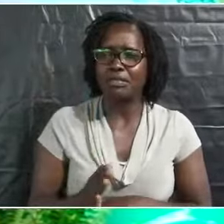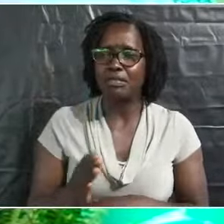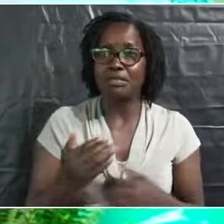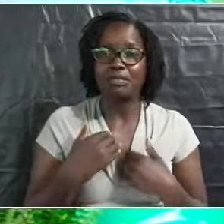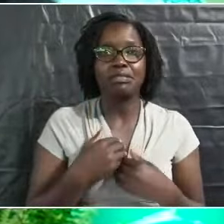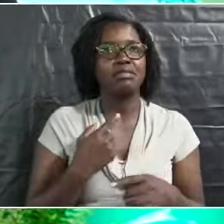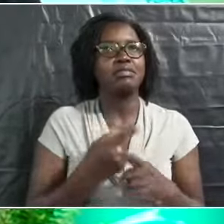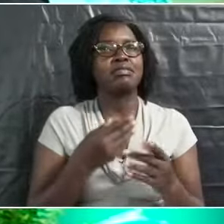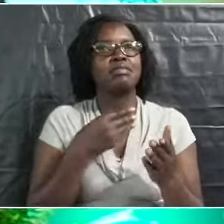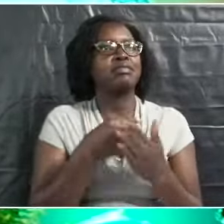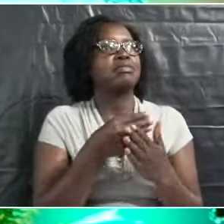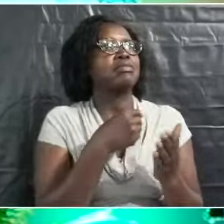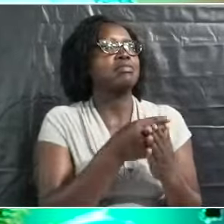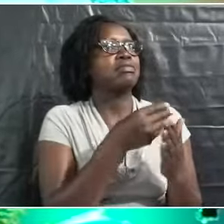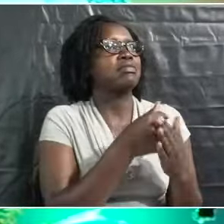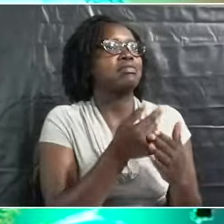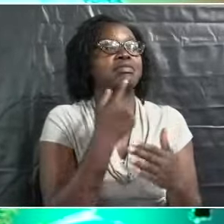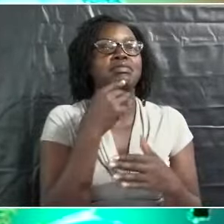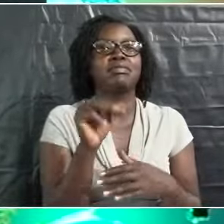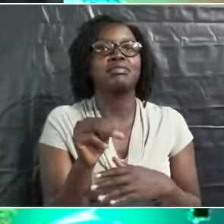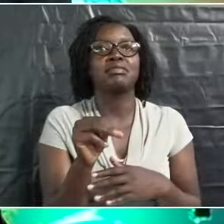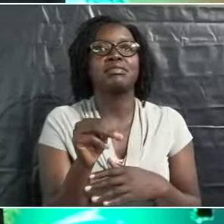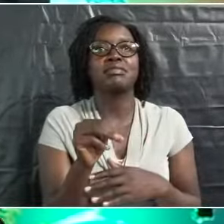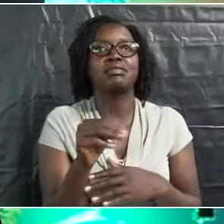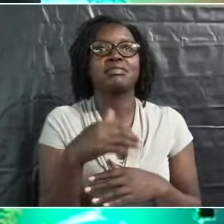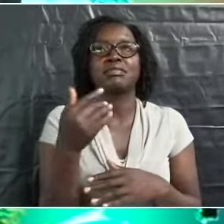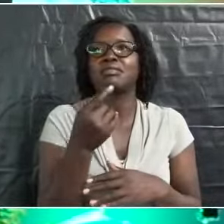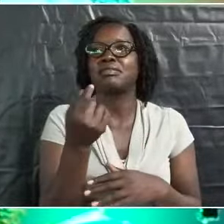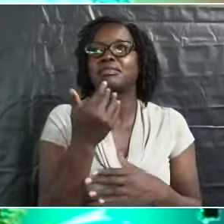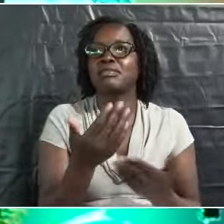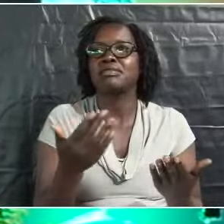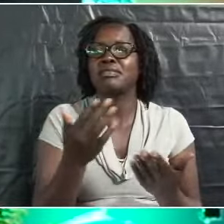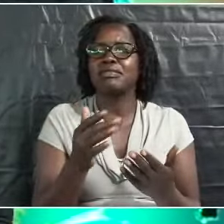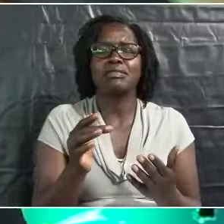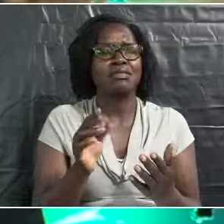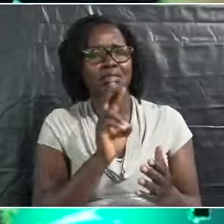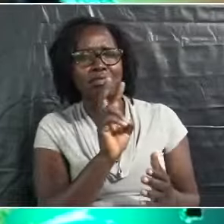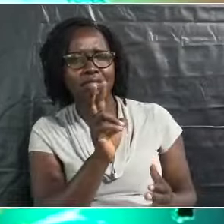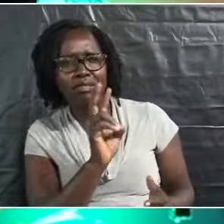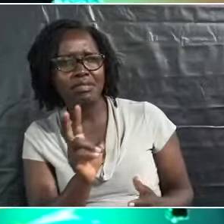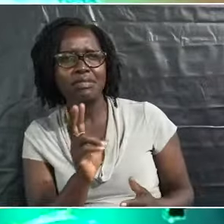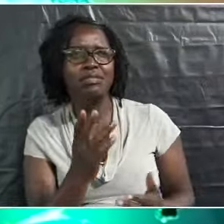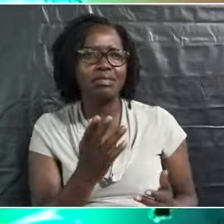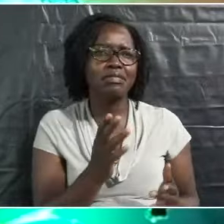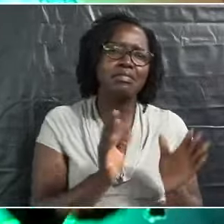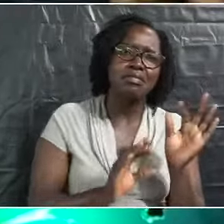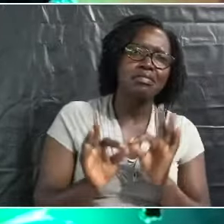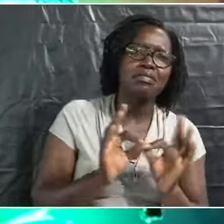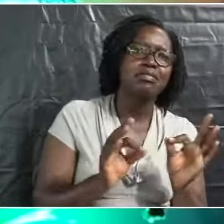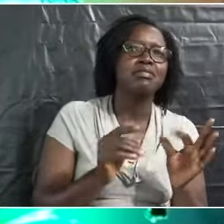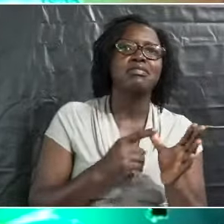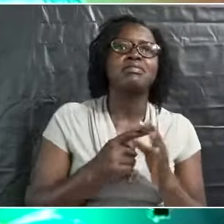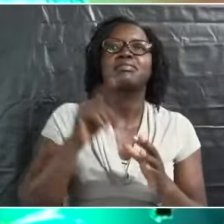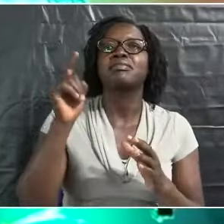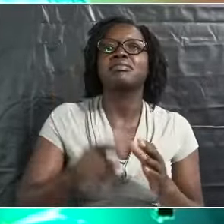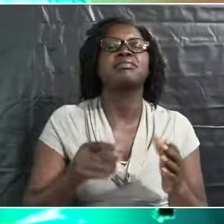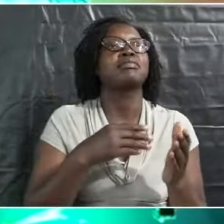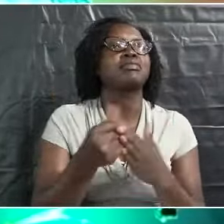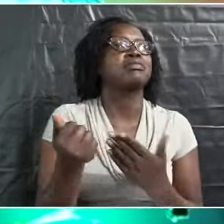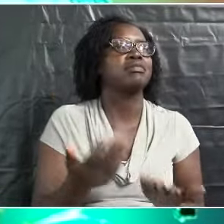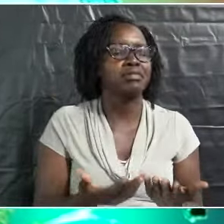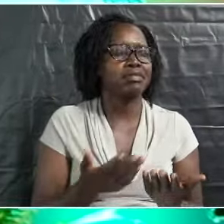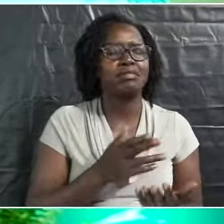on buying because to them, every little thing that appears, because it is fashionable, they must also grab it.